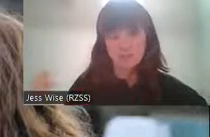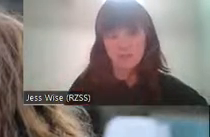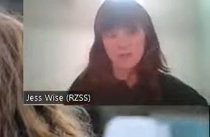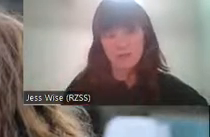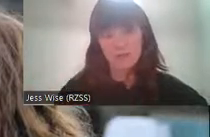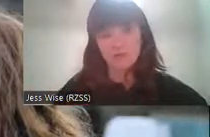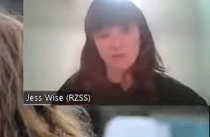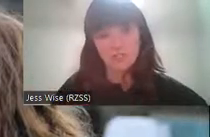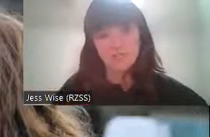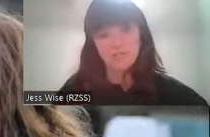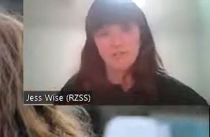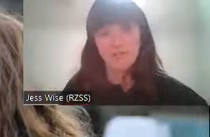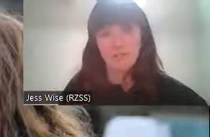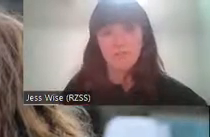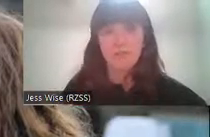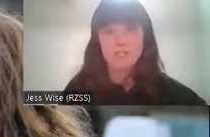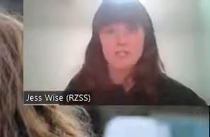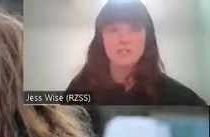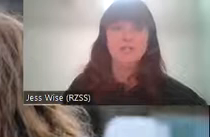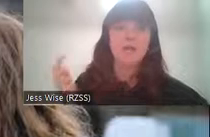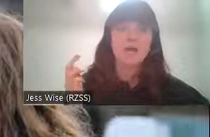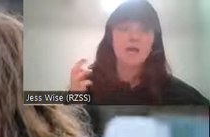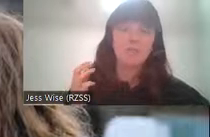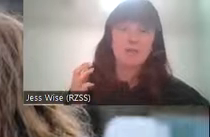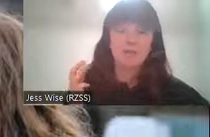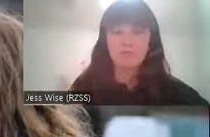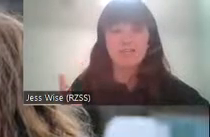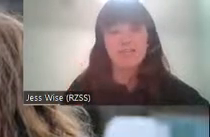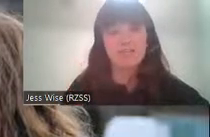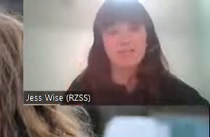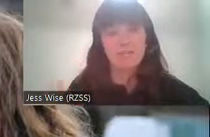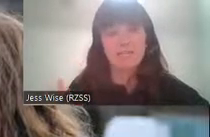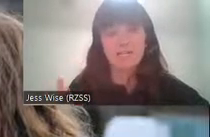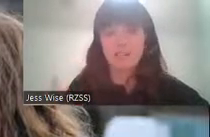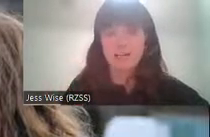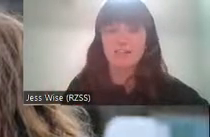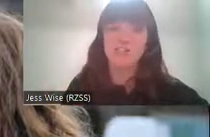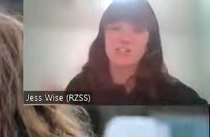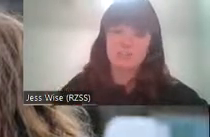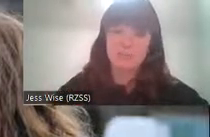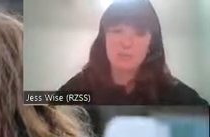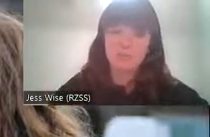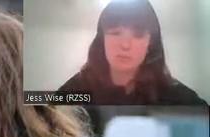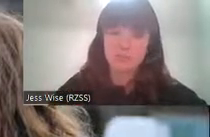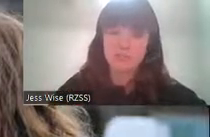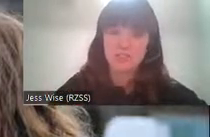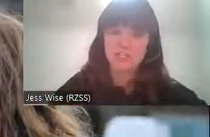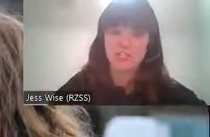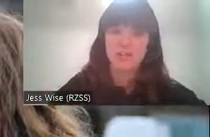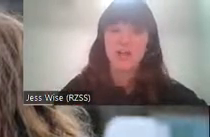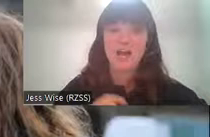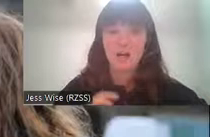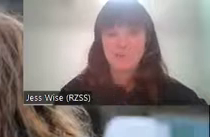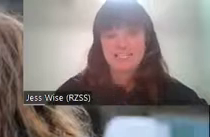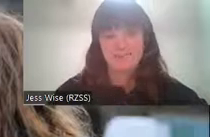sort of badge of honor with some of our longest serving volunteers. We have really regular volunteer recognition and celebration opportunities.